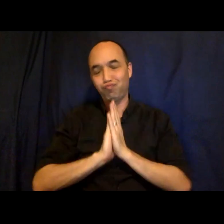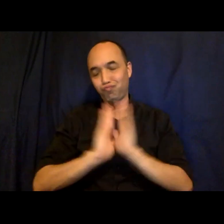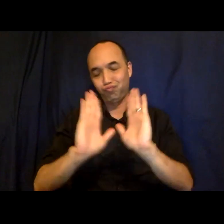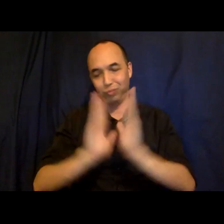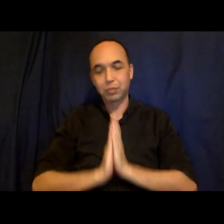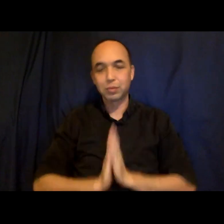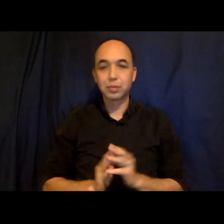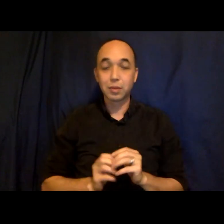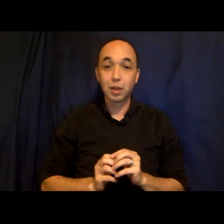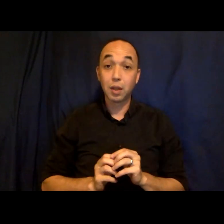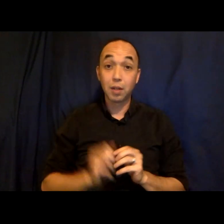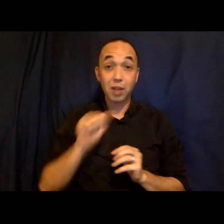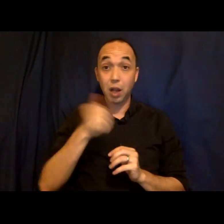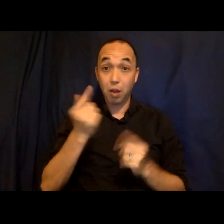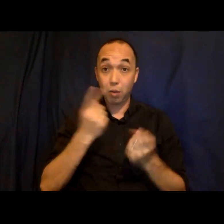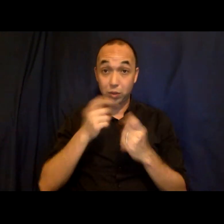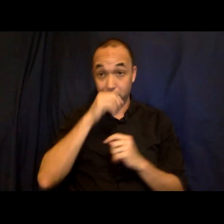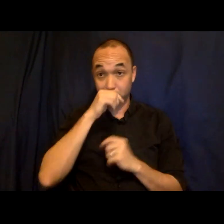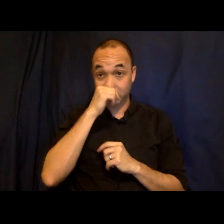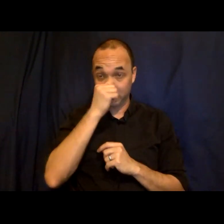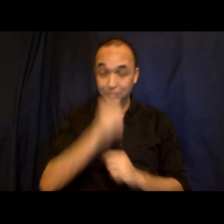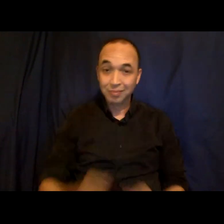Anybody else got a question?